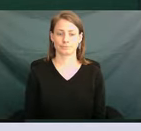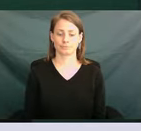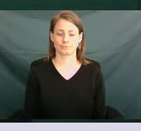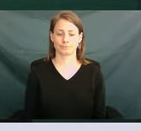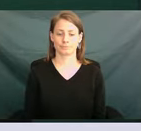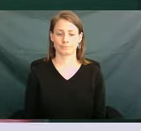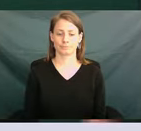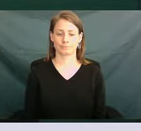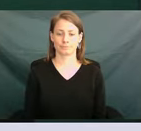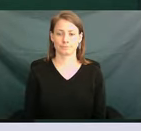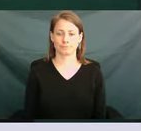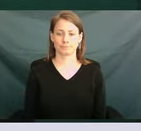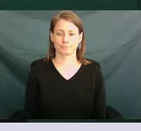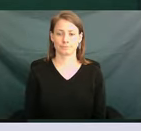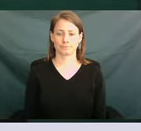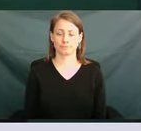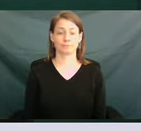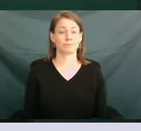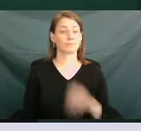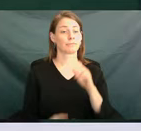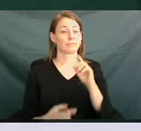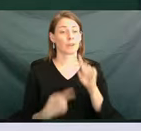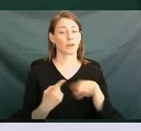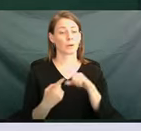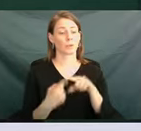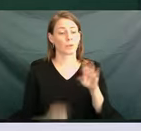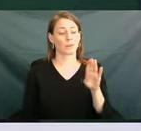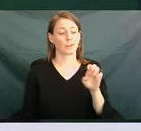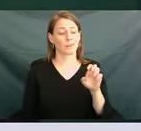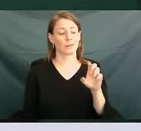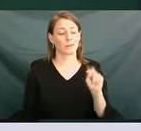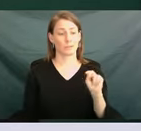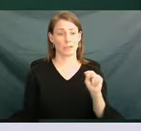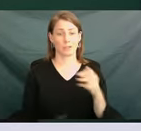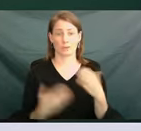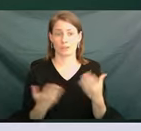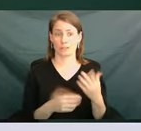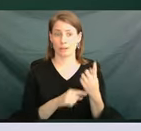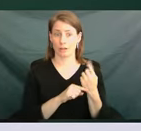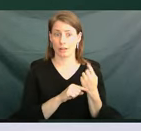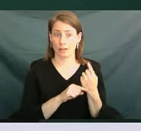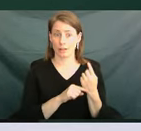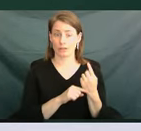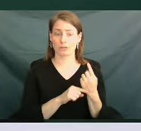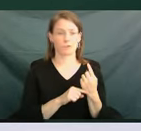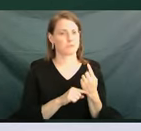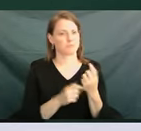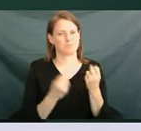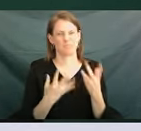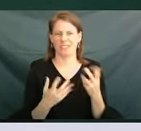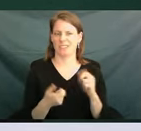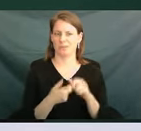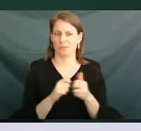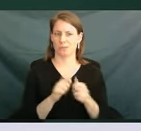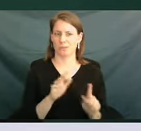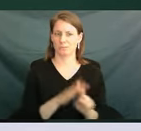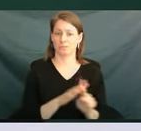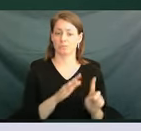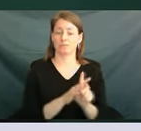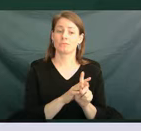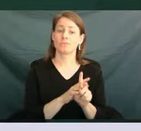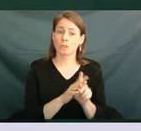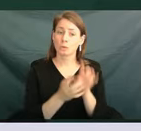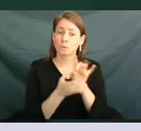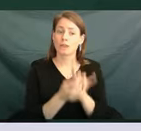When he was in his previous year, he was having lots of problems, particularly around playtimes, getting into lots of fights